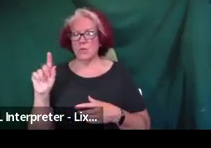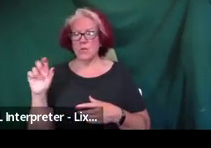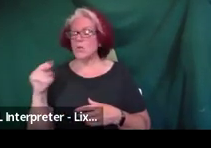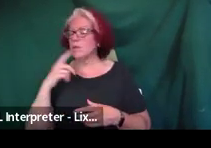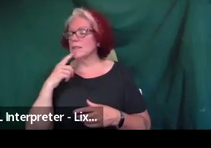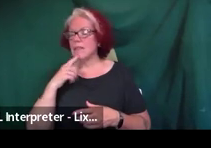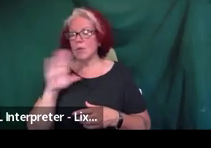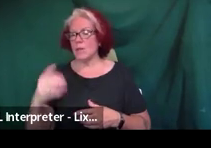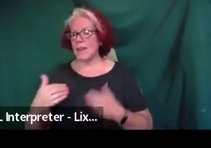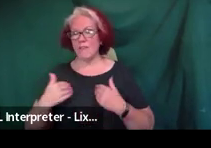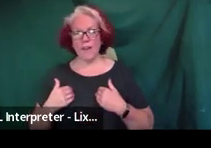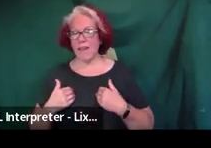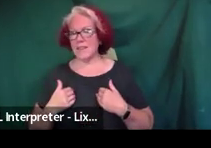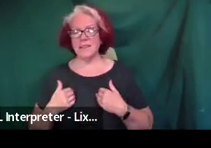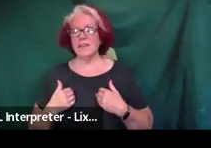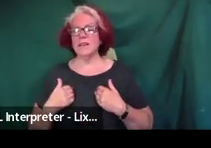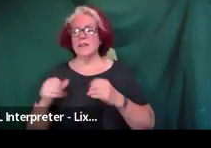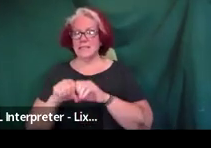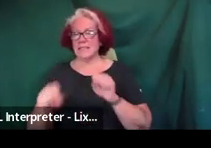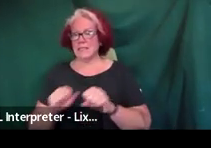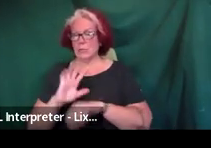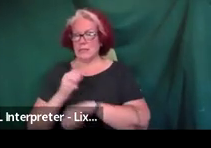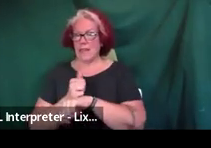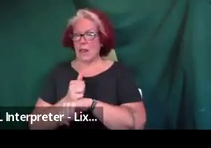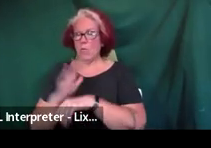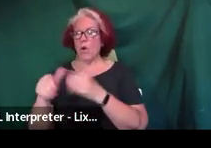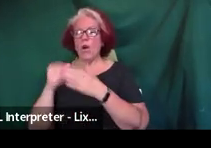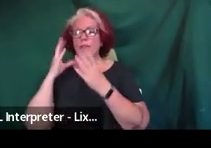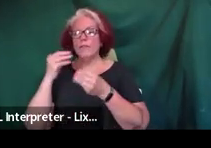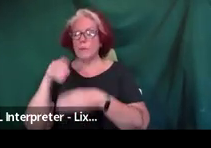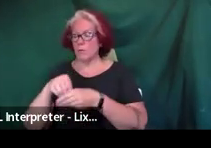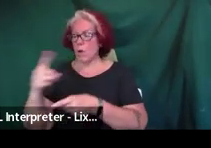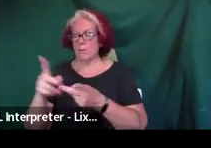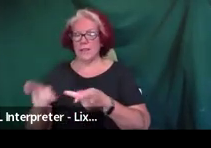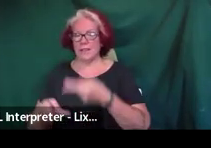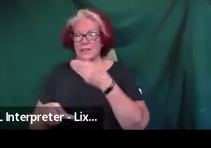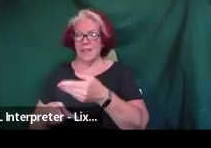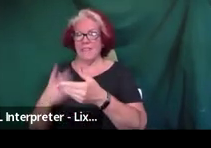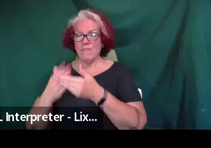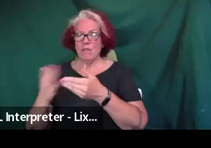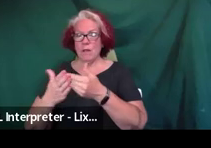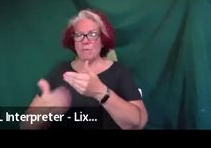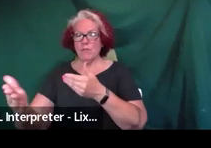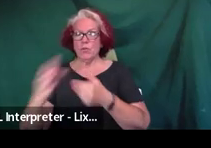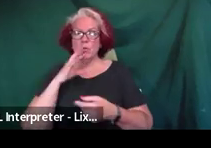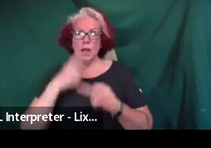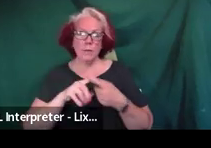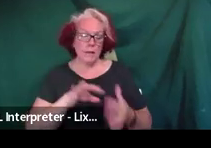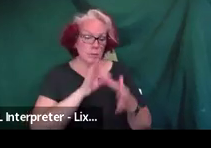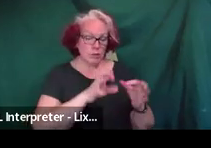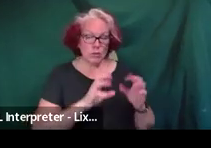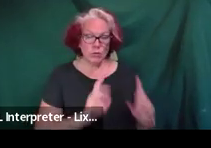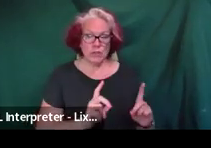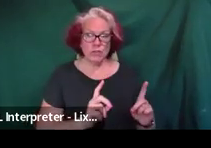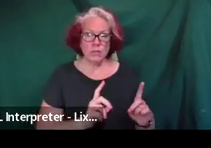where all the information was in one place and then verified before moving forward. So like when we're talking about special education,